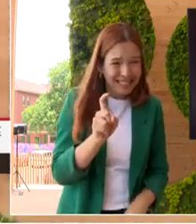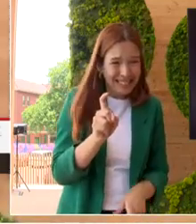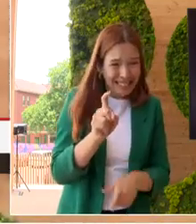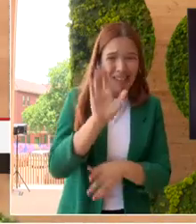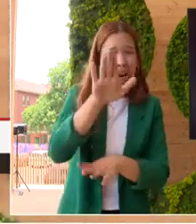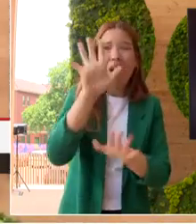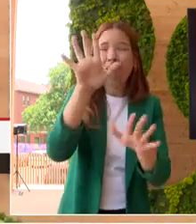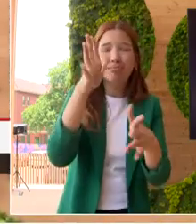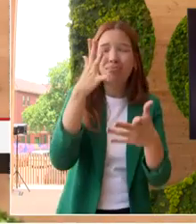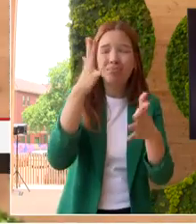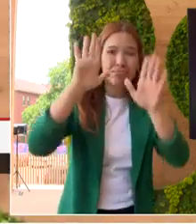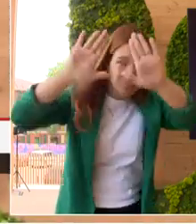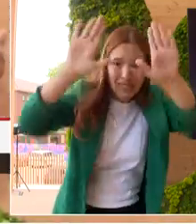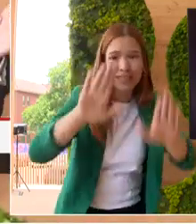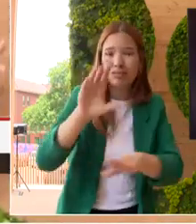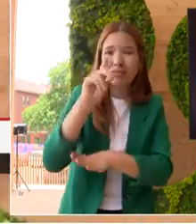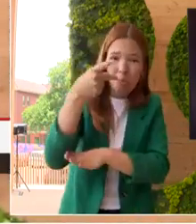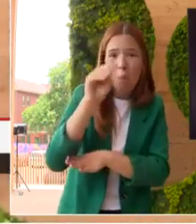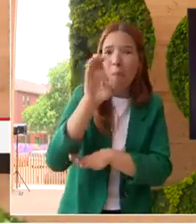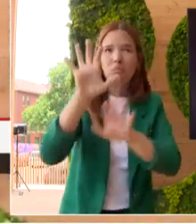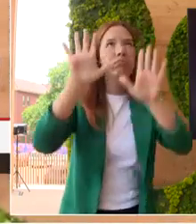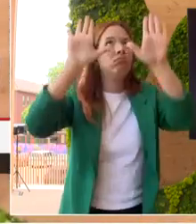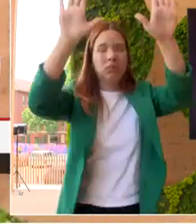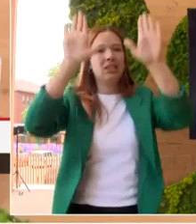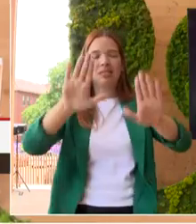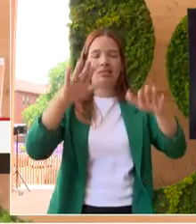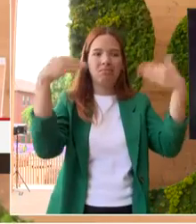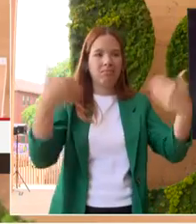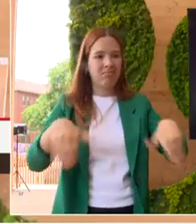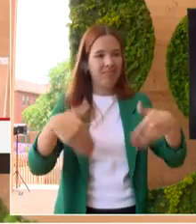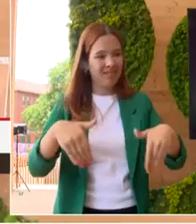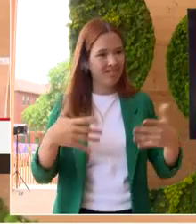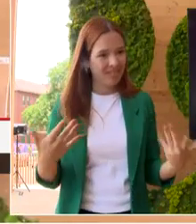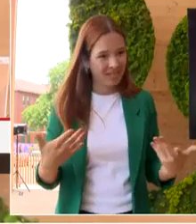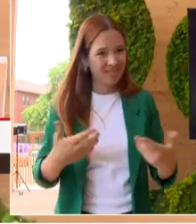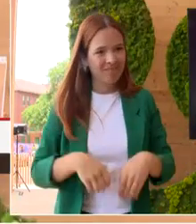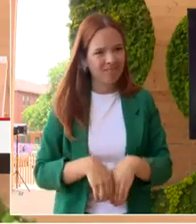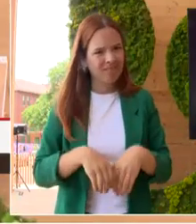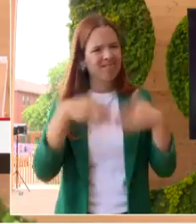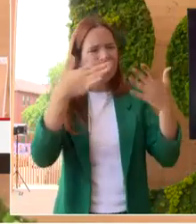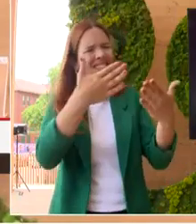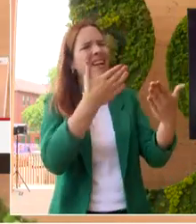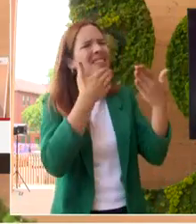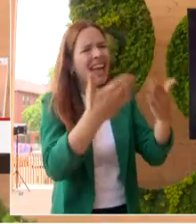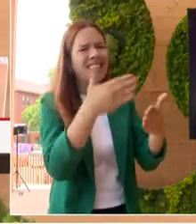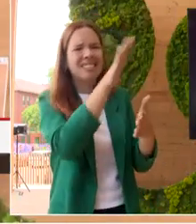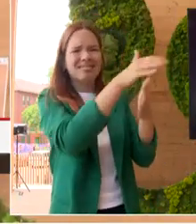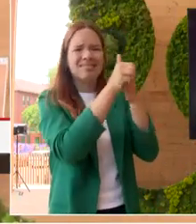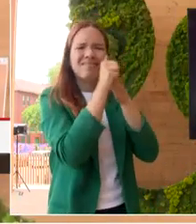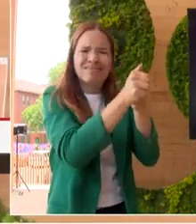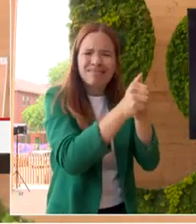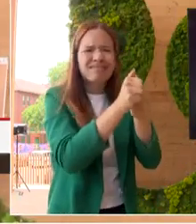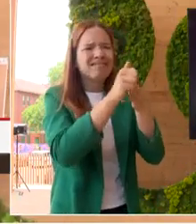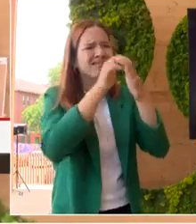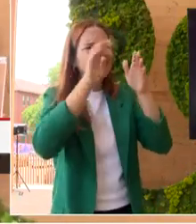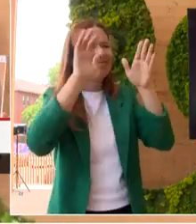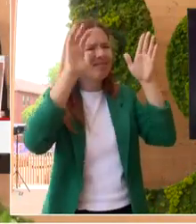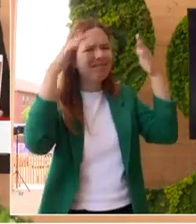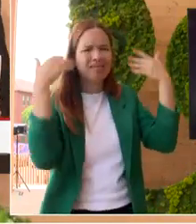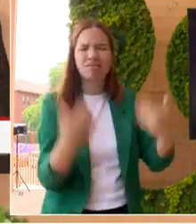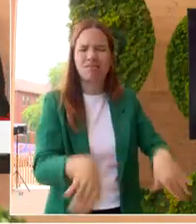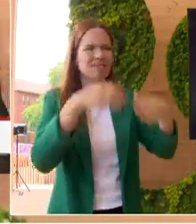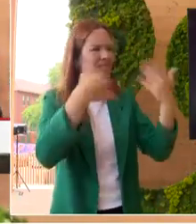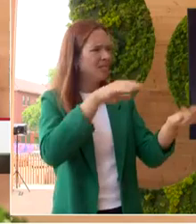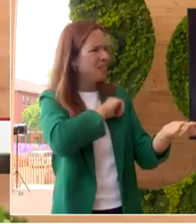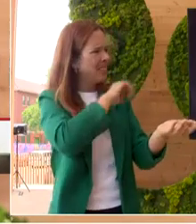right? First, I want to thank Mayor Bowser for her leadership. And I know he's no longer with us today, but I can't do this